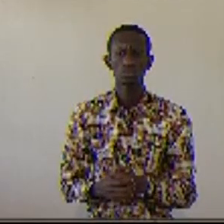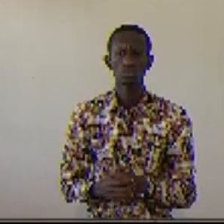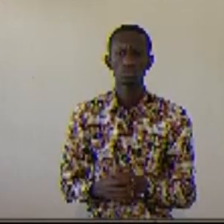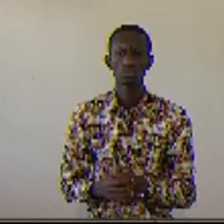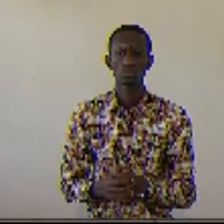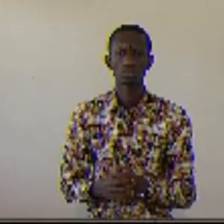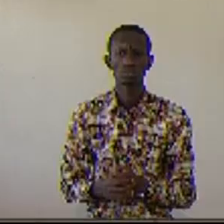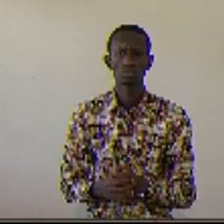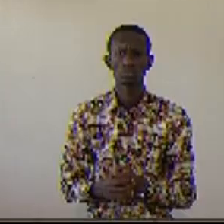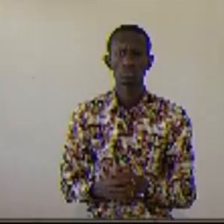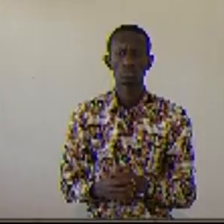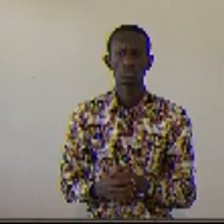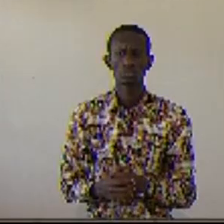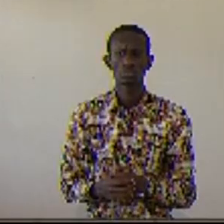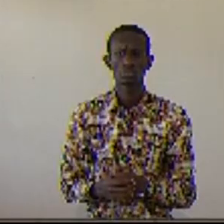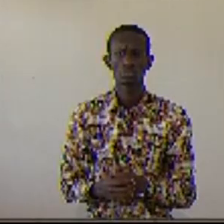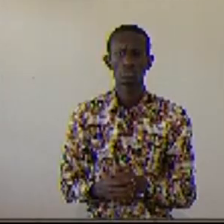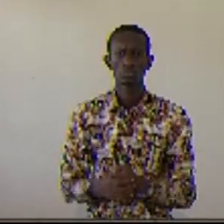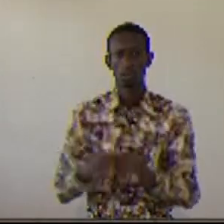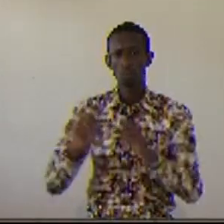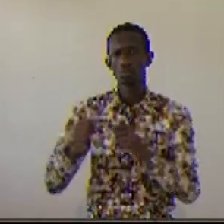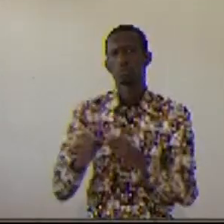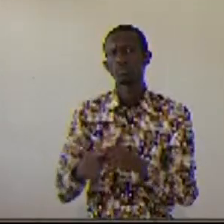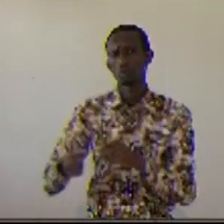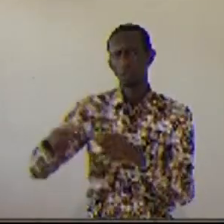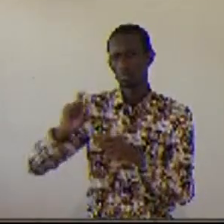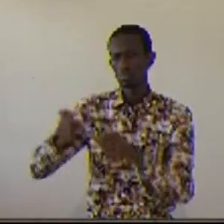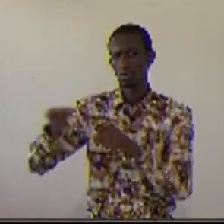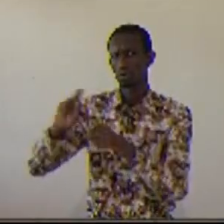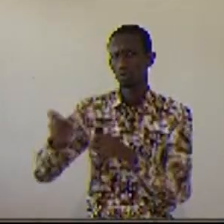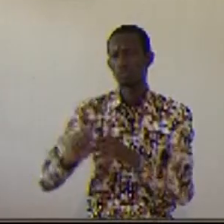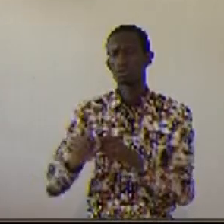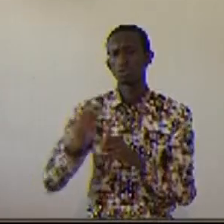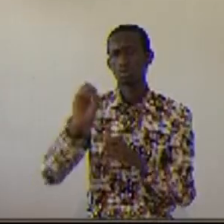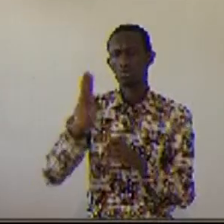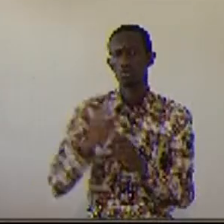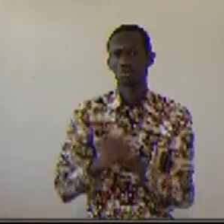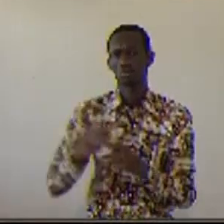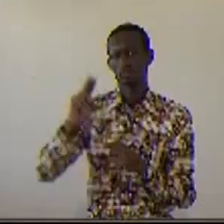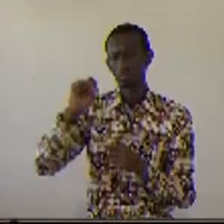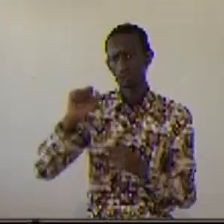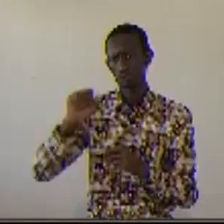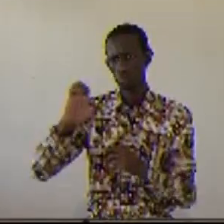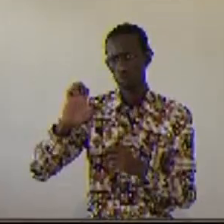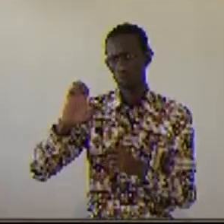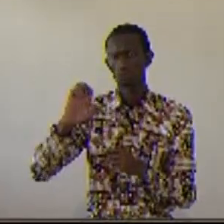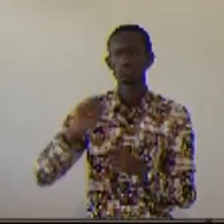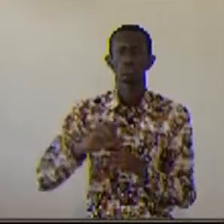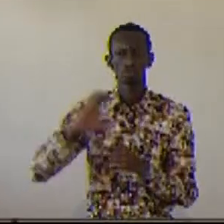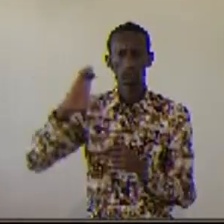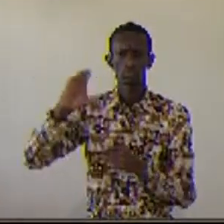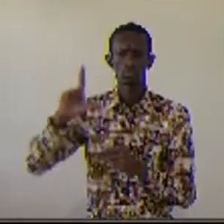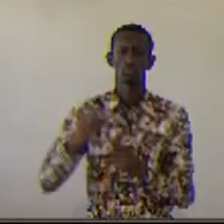of, if you add sodium chloride, that is salts. Just do it at home and